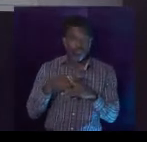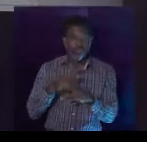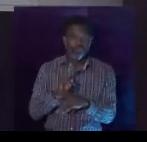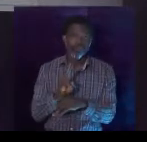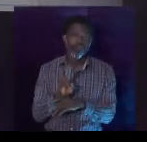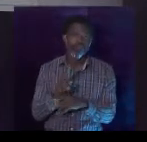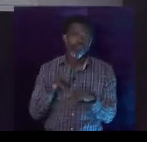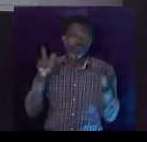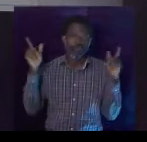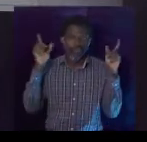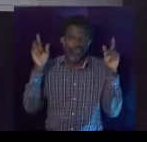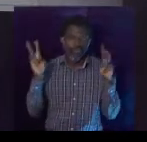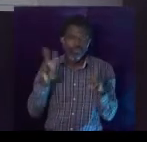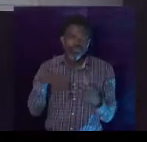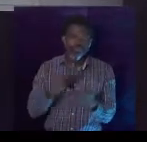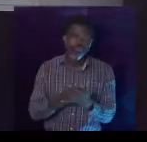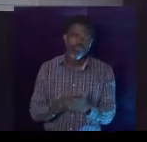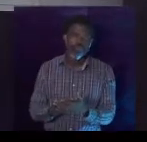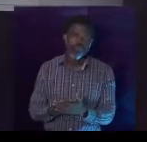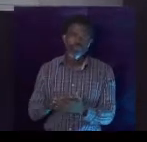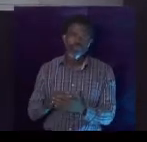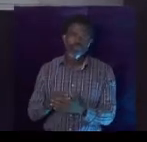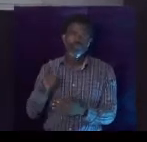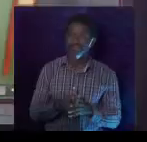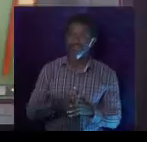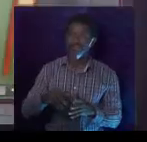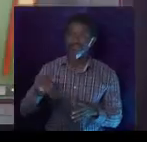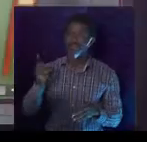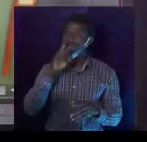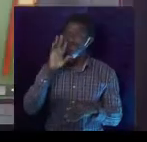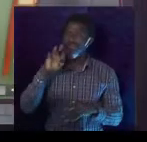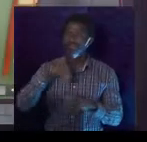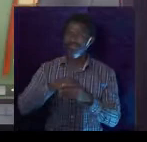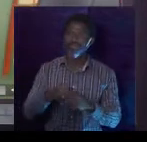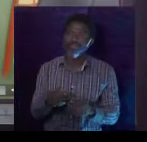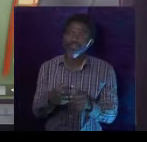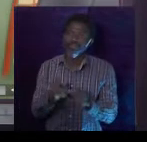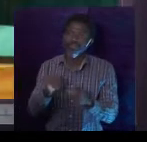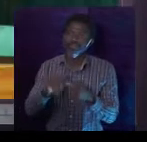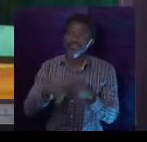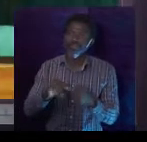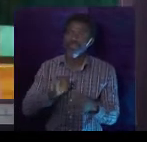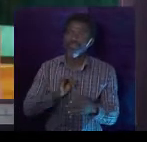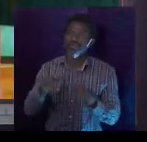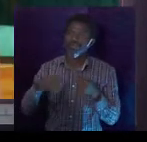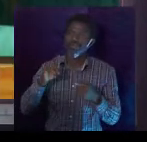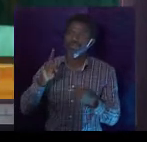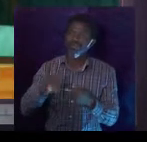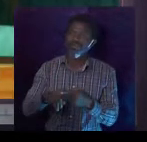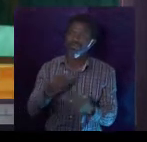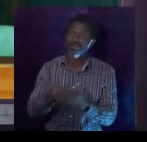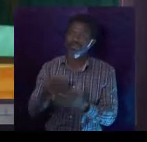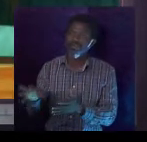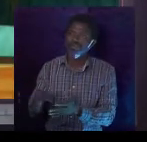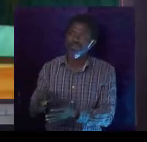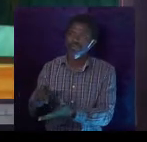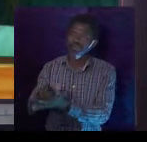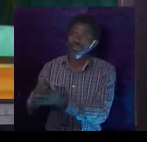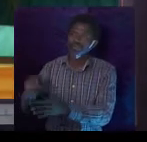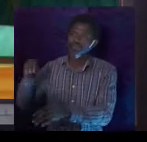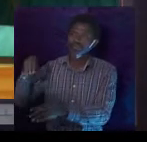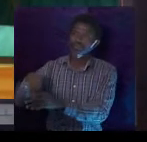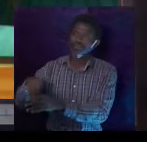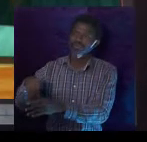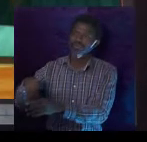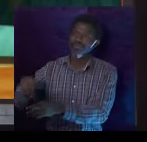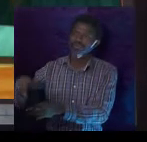attentively, and Uncle Agbaje will be right back. Umar, where are you in a hurry to? I want to get to the pharmacy down the road before